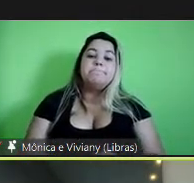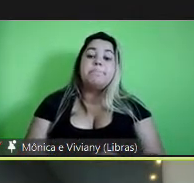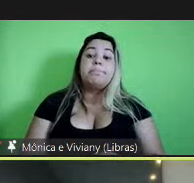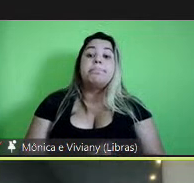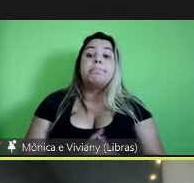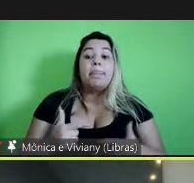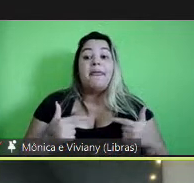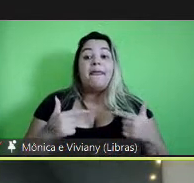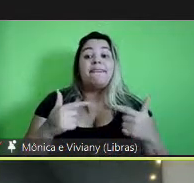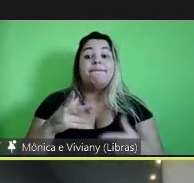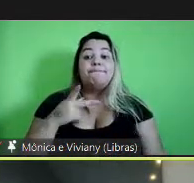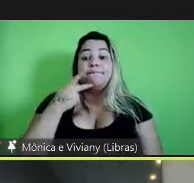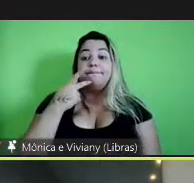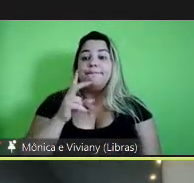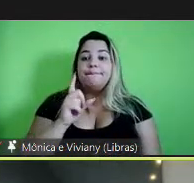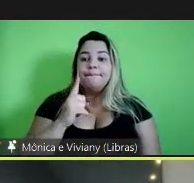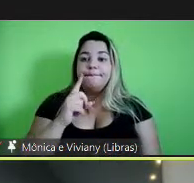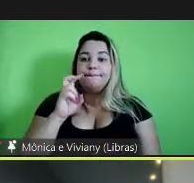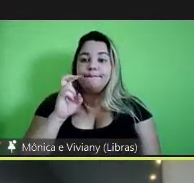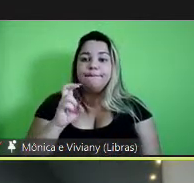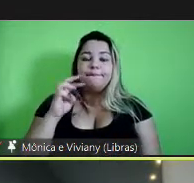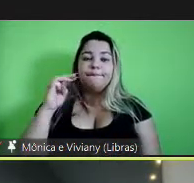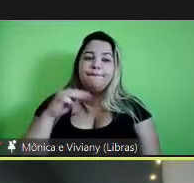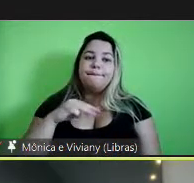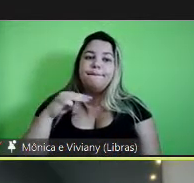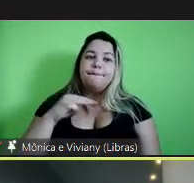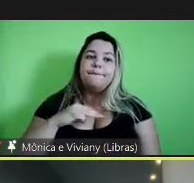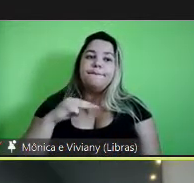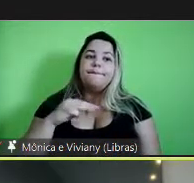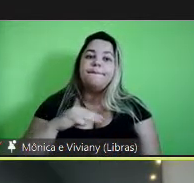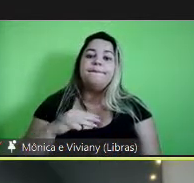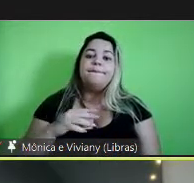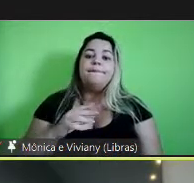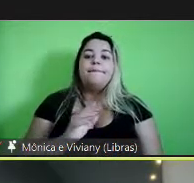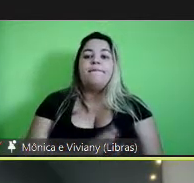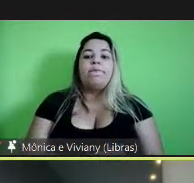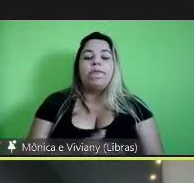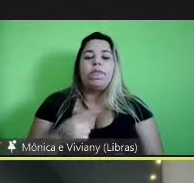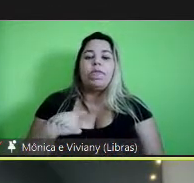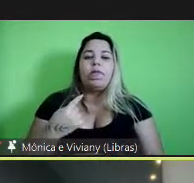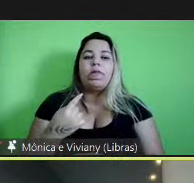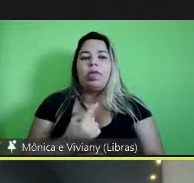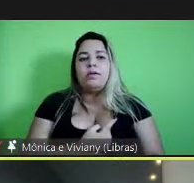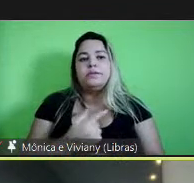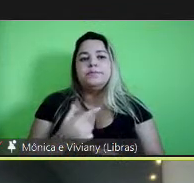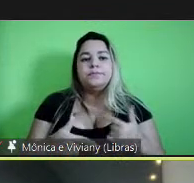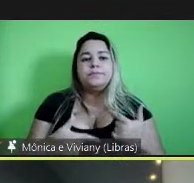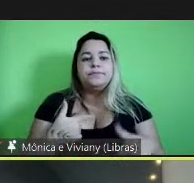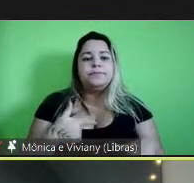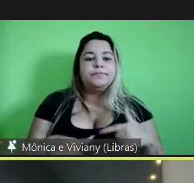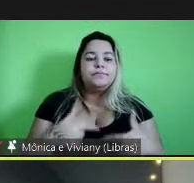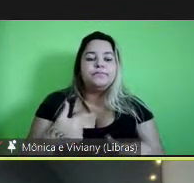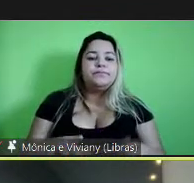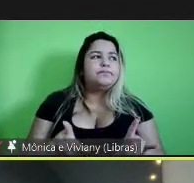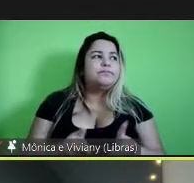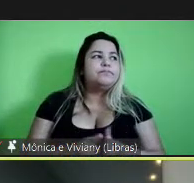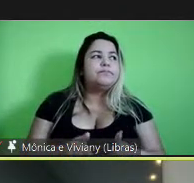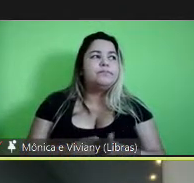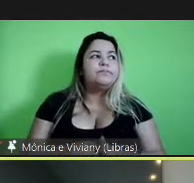Now I have a challenge to talk in 15 minutes about our work here in the